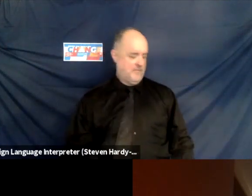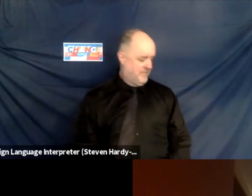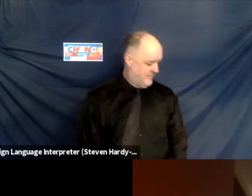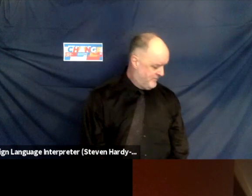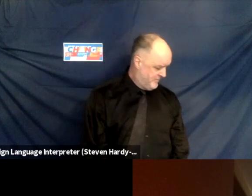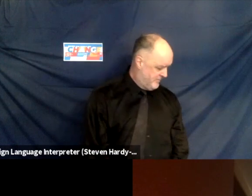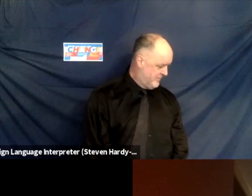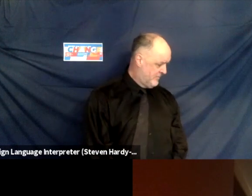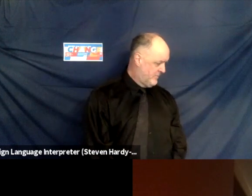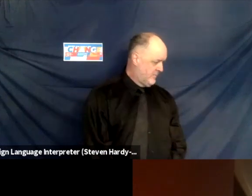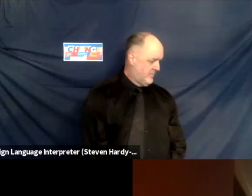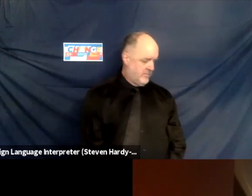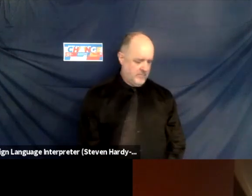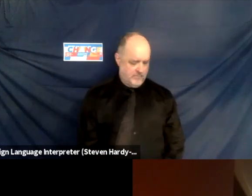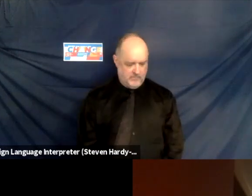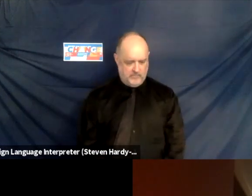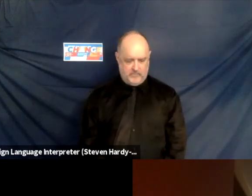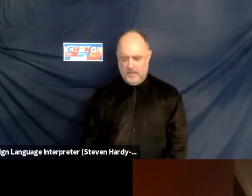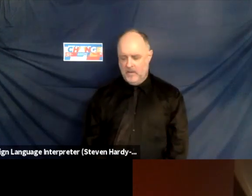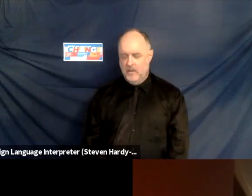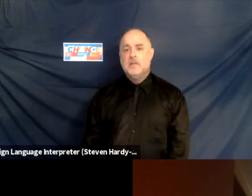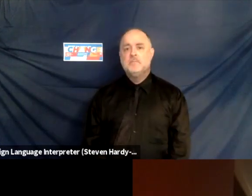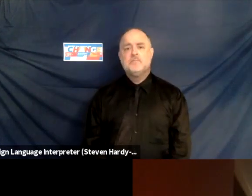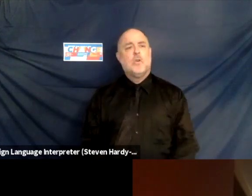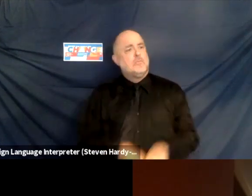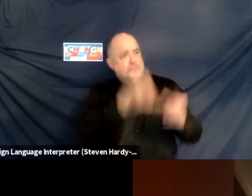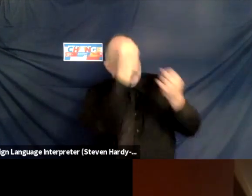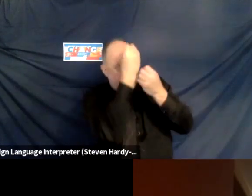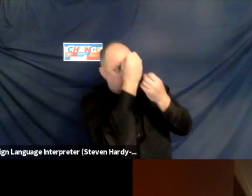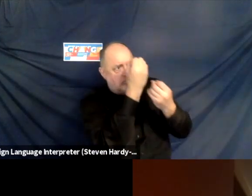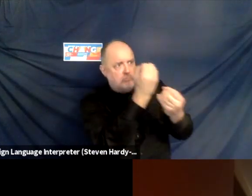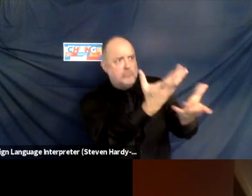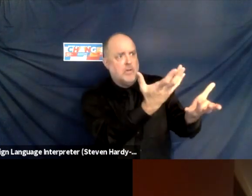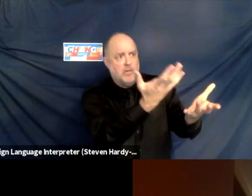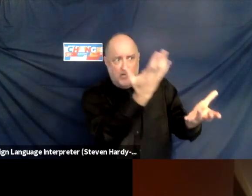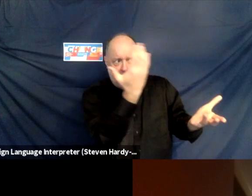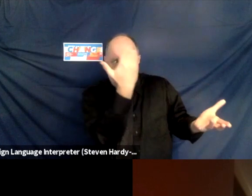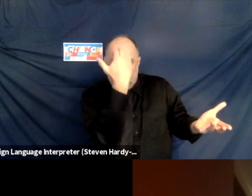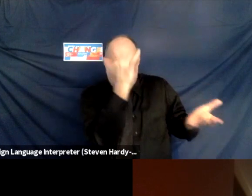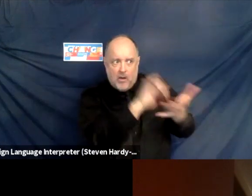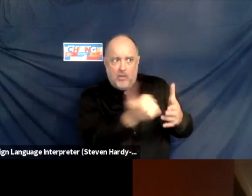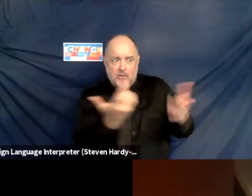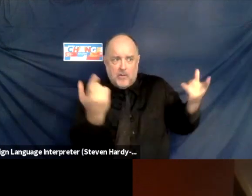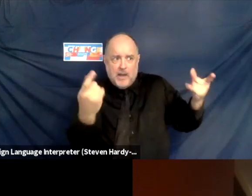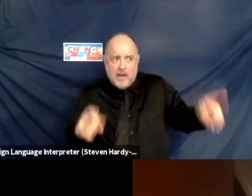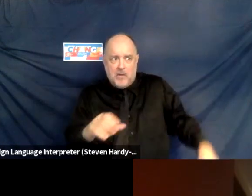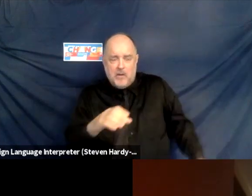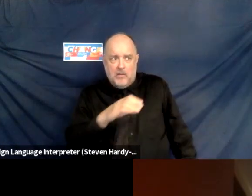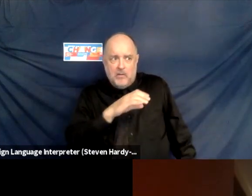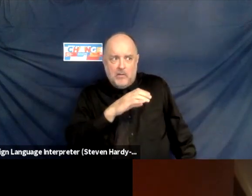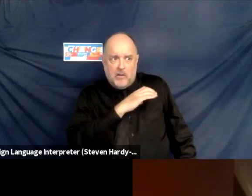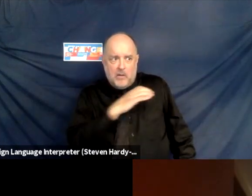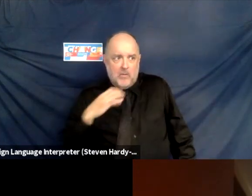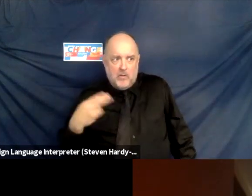And I'd also just let folks know that there's some other things happening on the Hill today. Polly Trottenberg